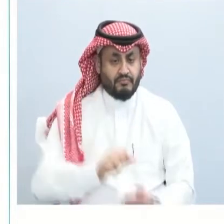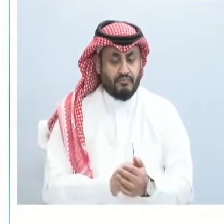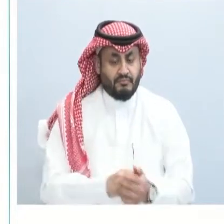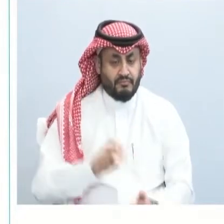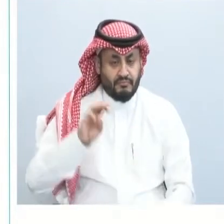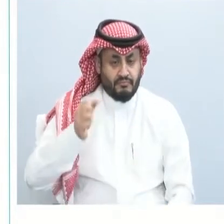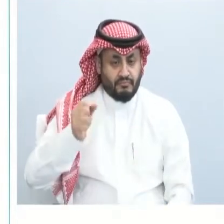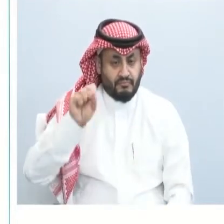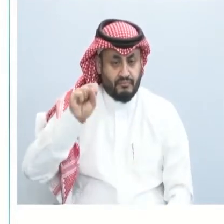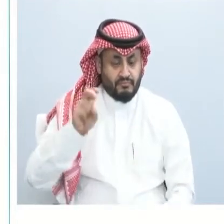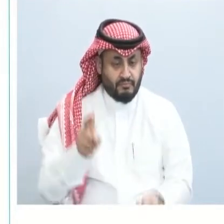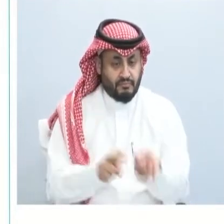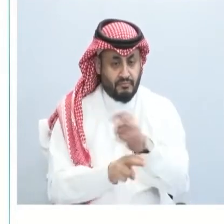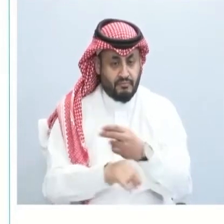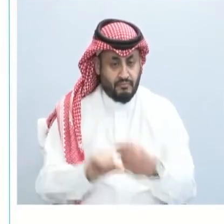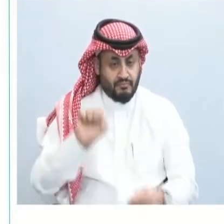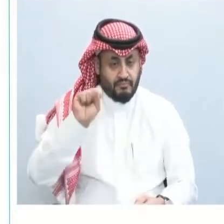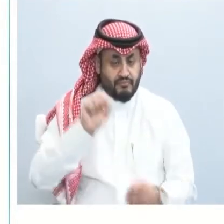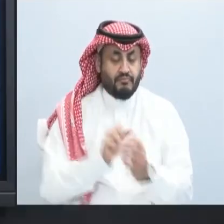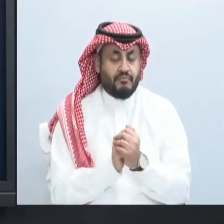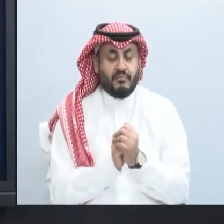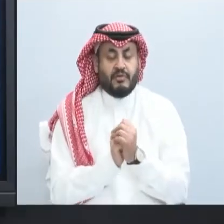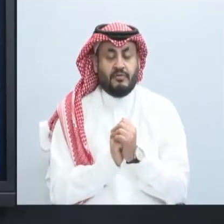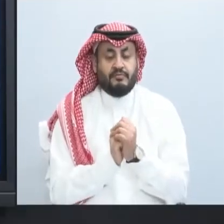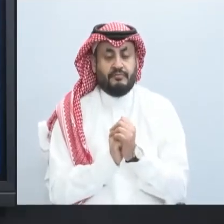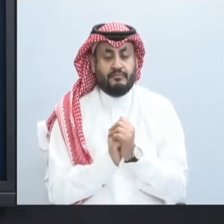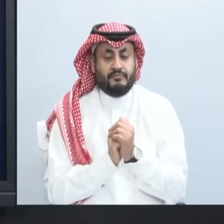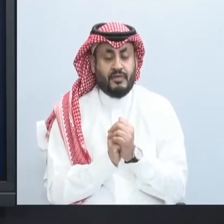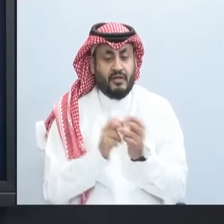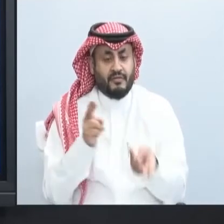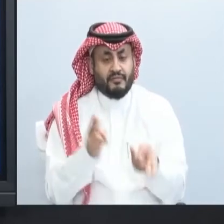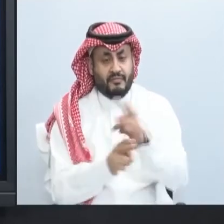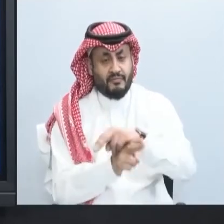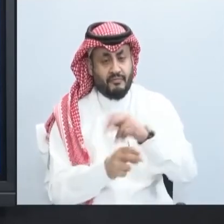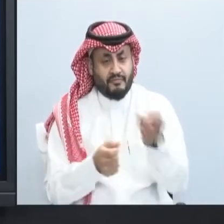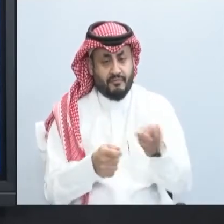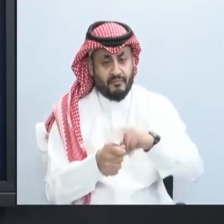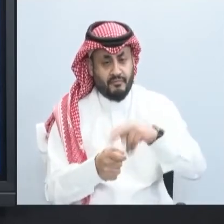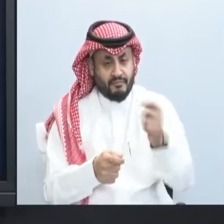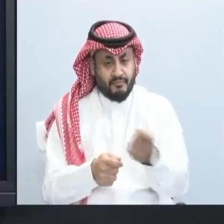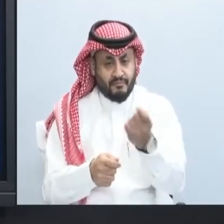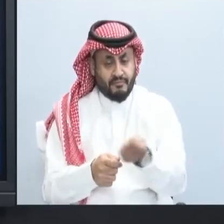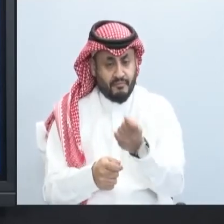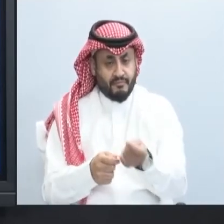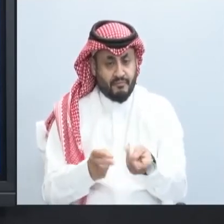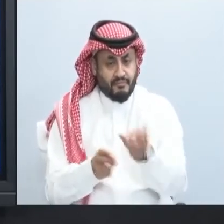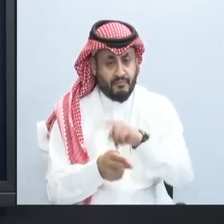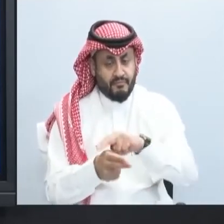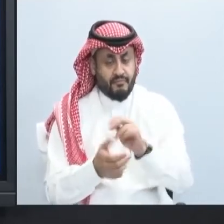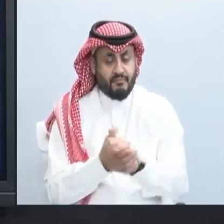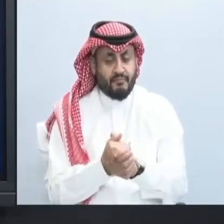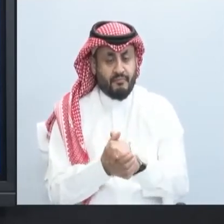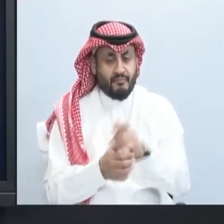is. So this is it. This is how we can rewrite a story by changing the